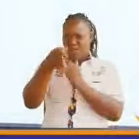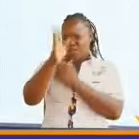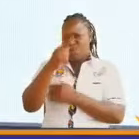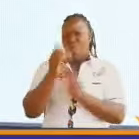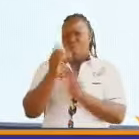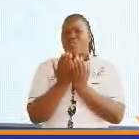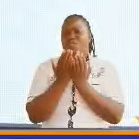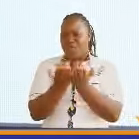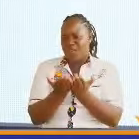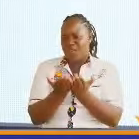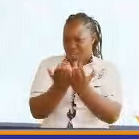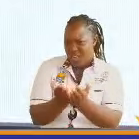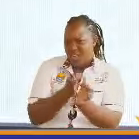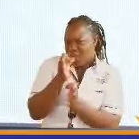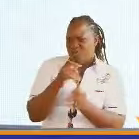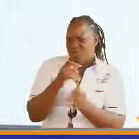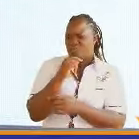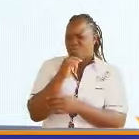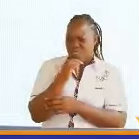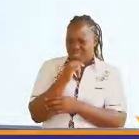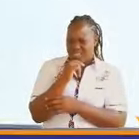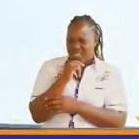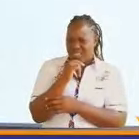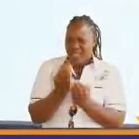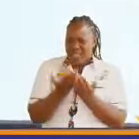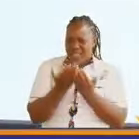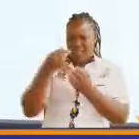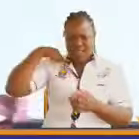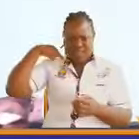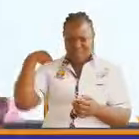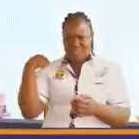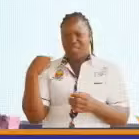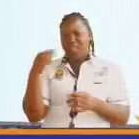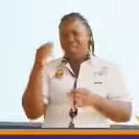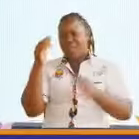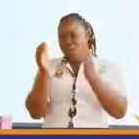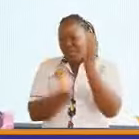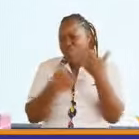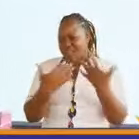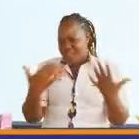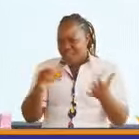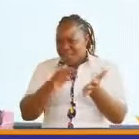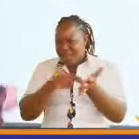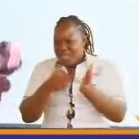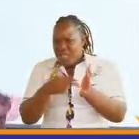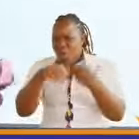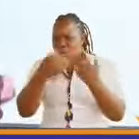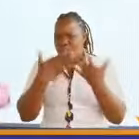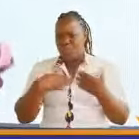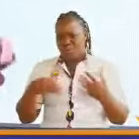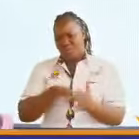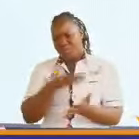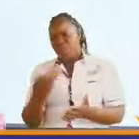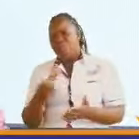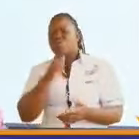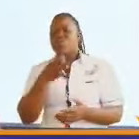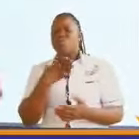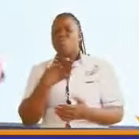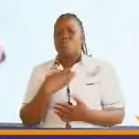that if you wish the captain bad omen, then all of you are going to sink. So we cannot afford to wish you